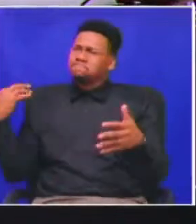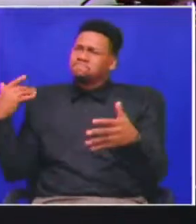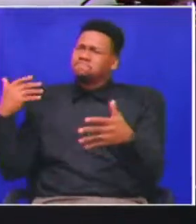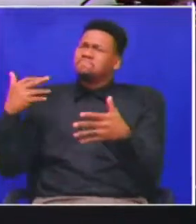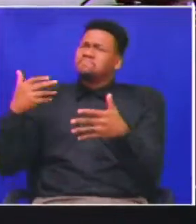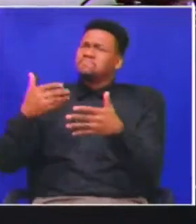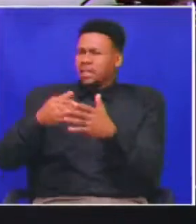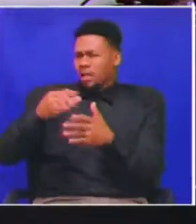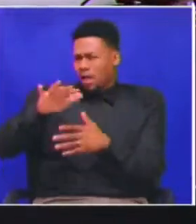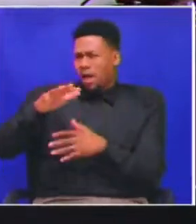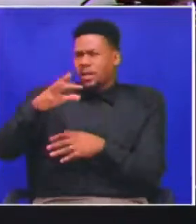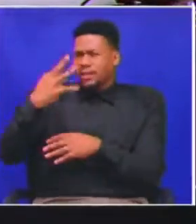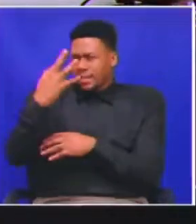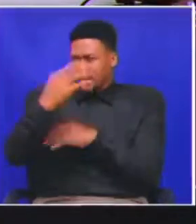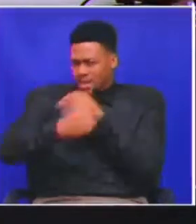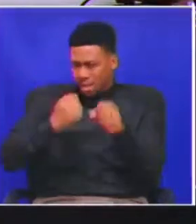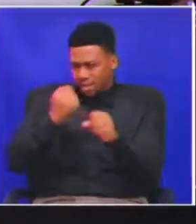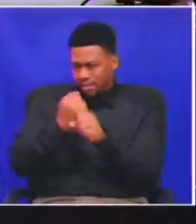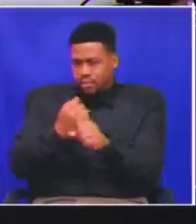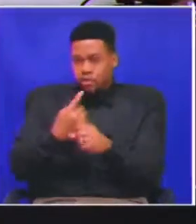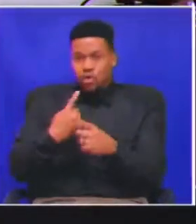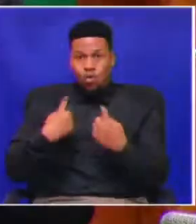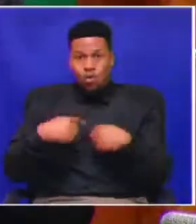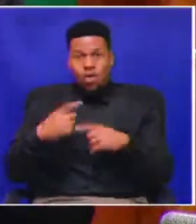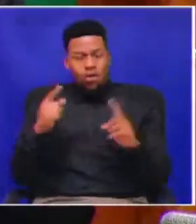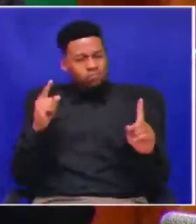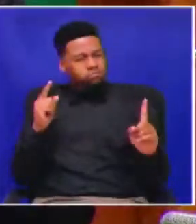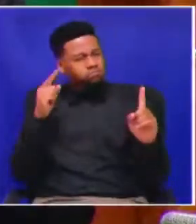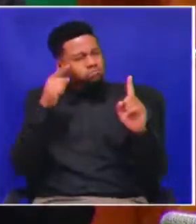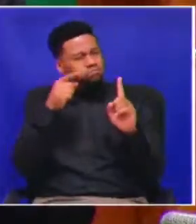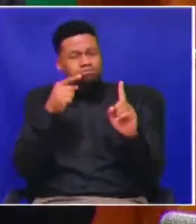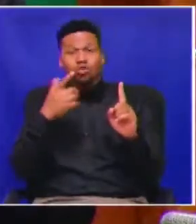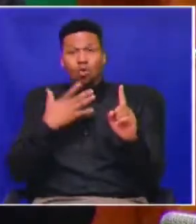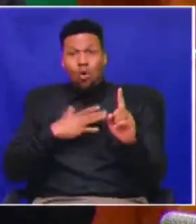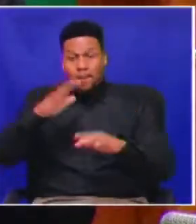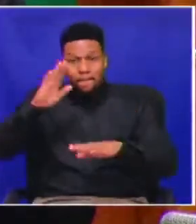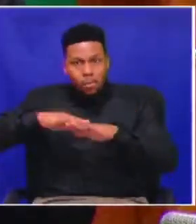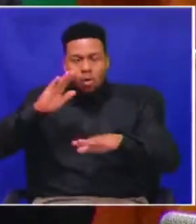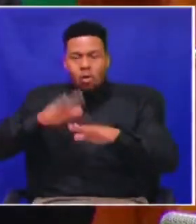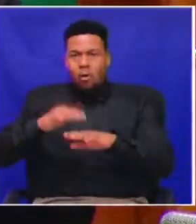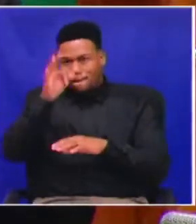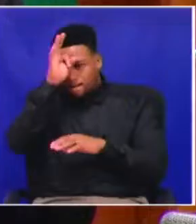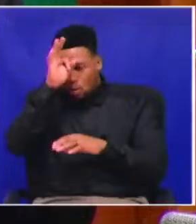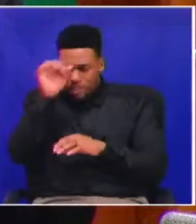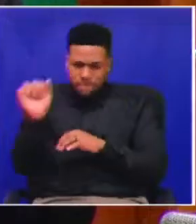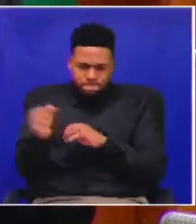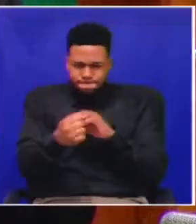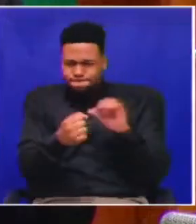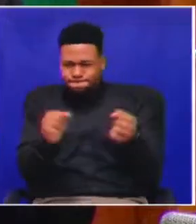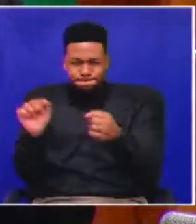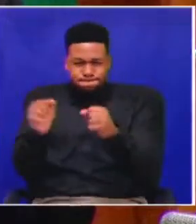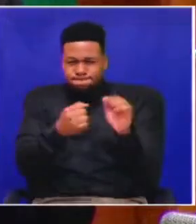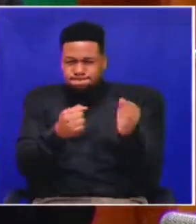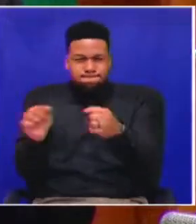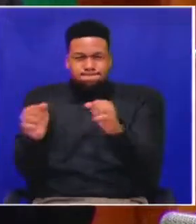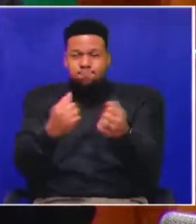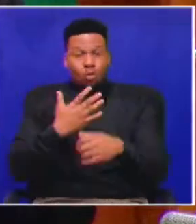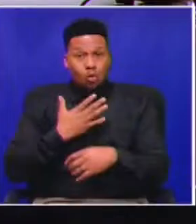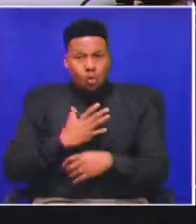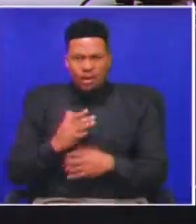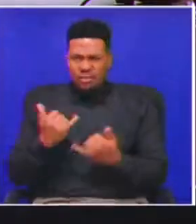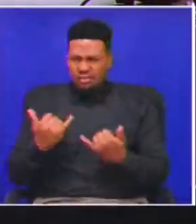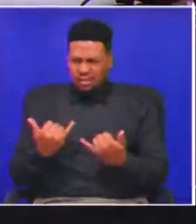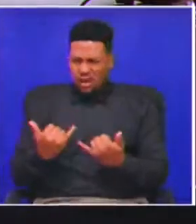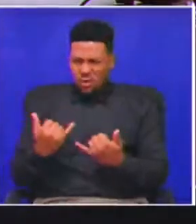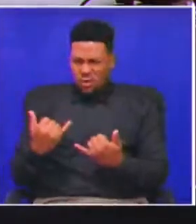determined that we should employ more and more police. And I think we have employed up to 30,000 more police. Because at the time, the then